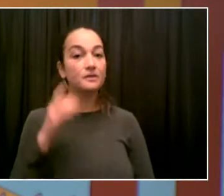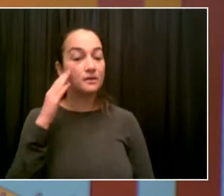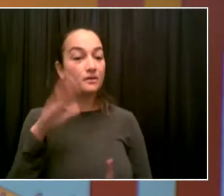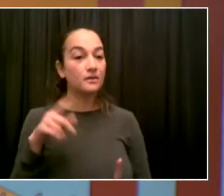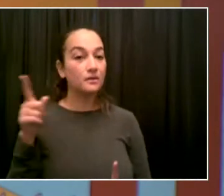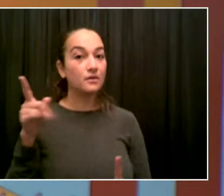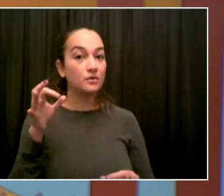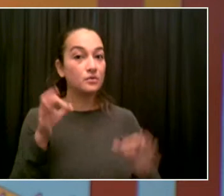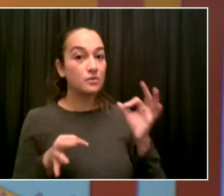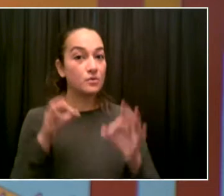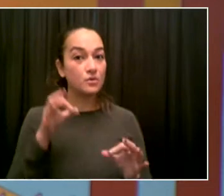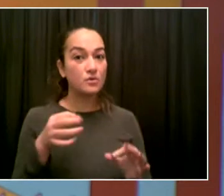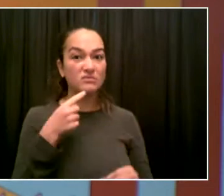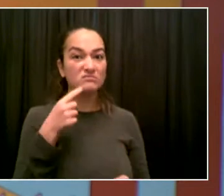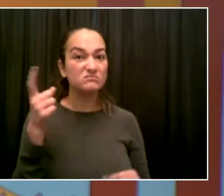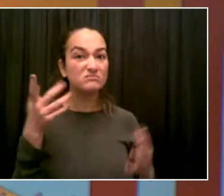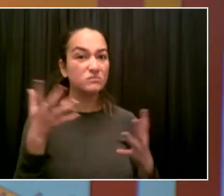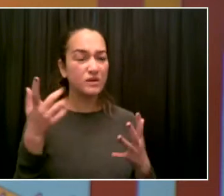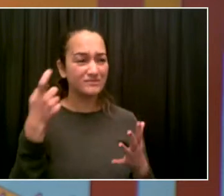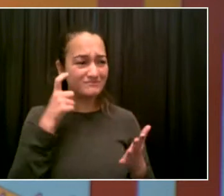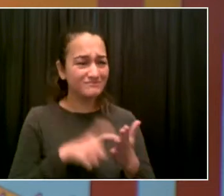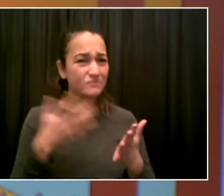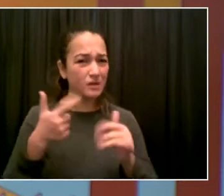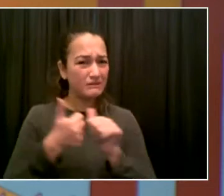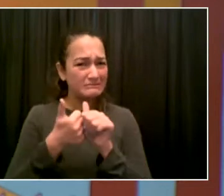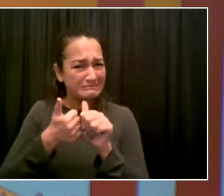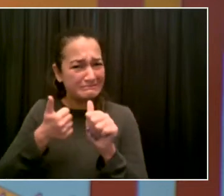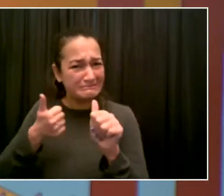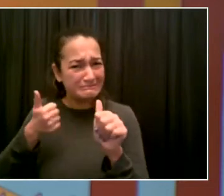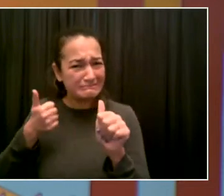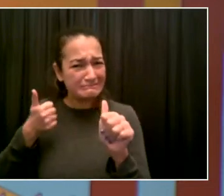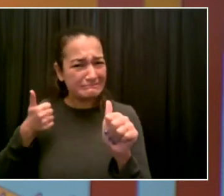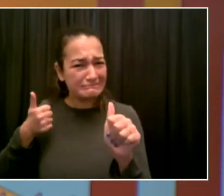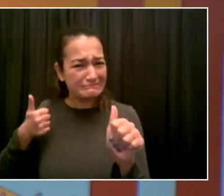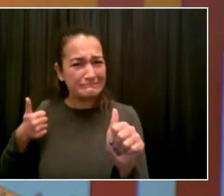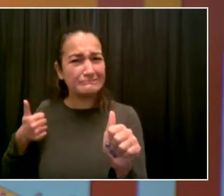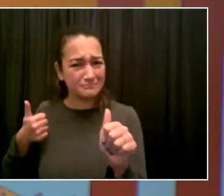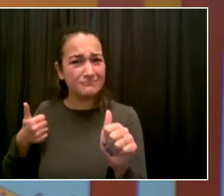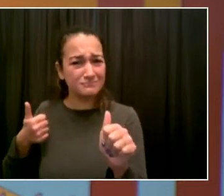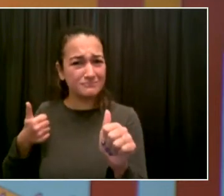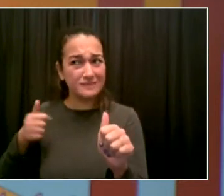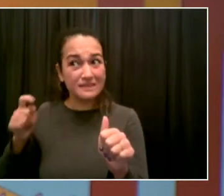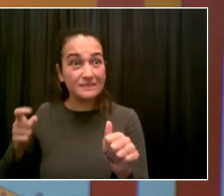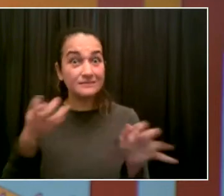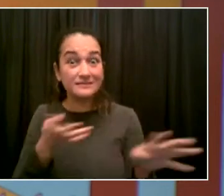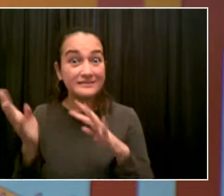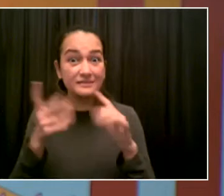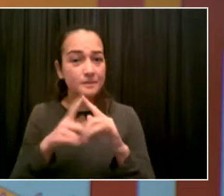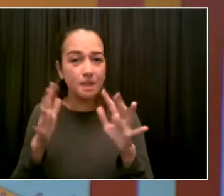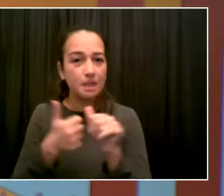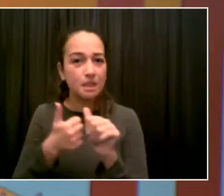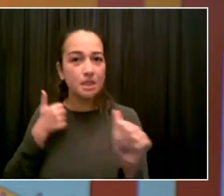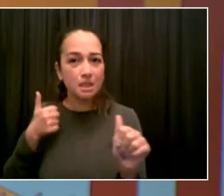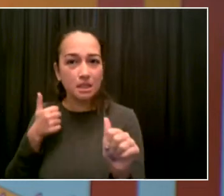transported to court or to meetings with their attorneys because of the staff shortages. So how is that specific issue being addressed?